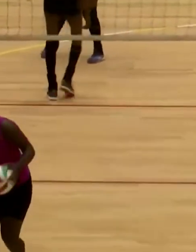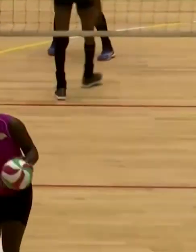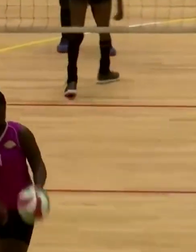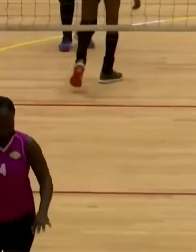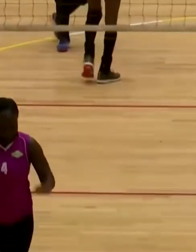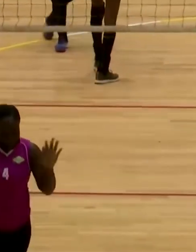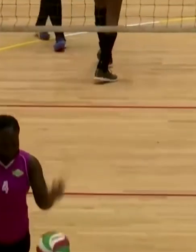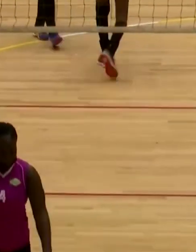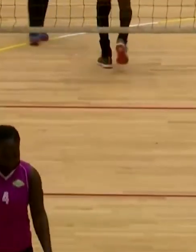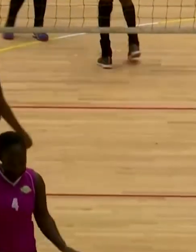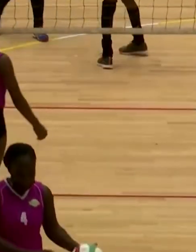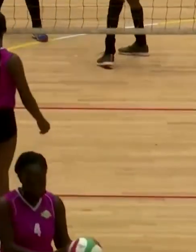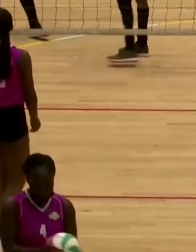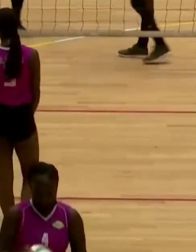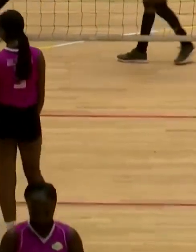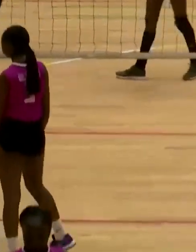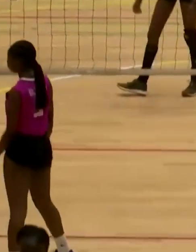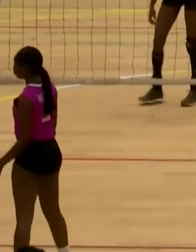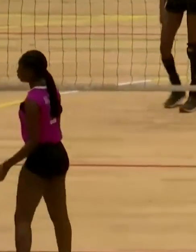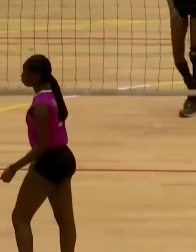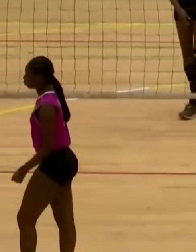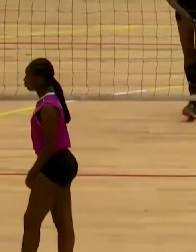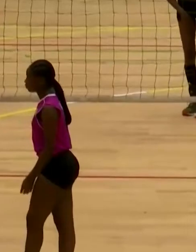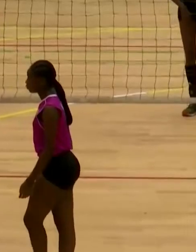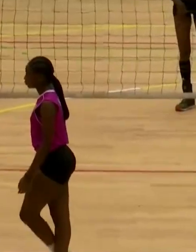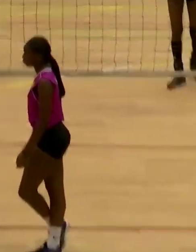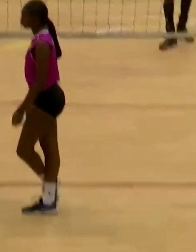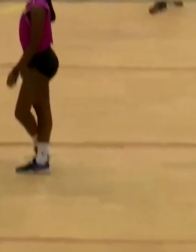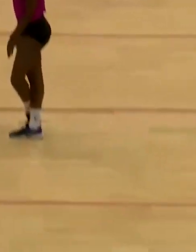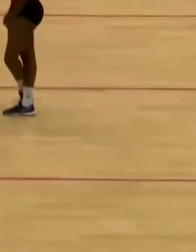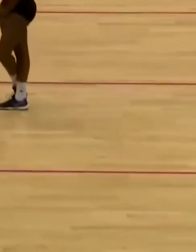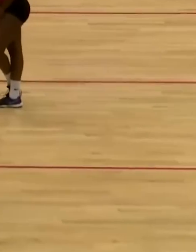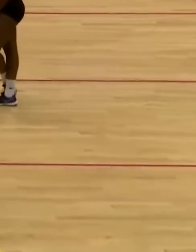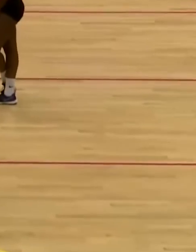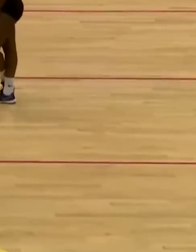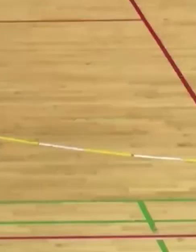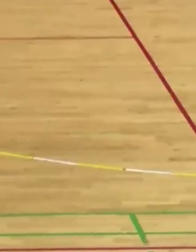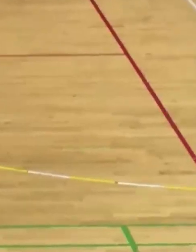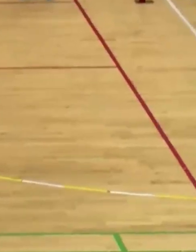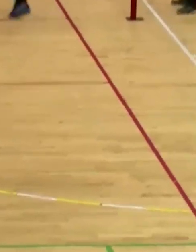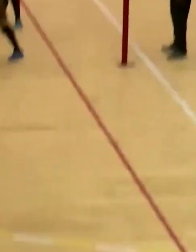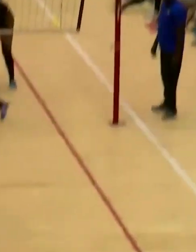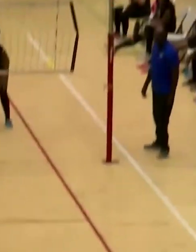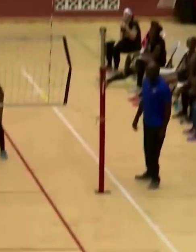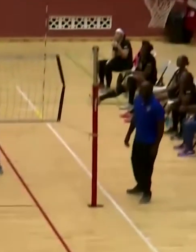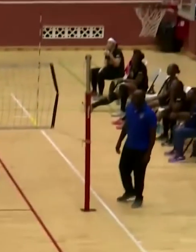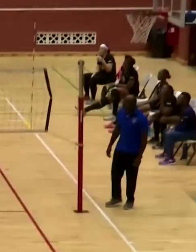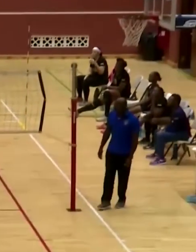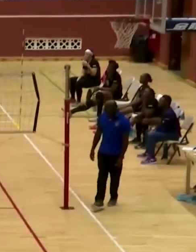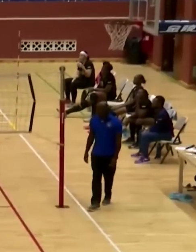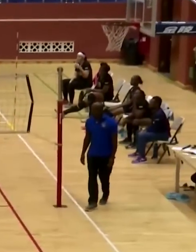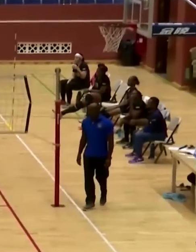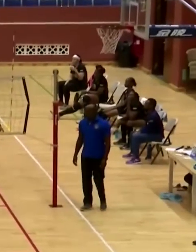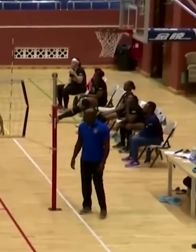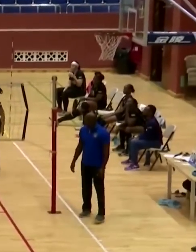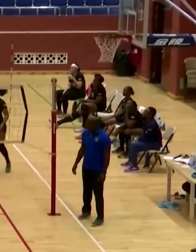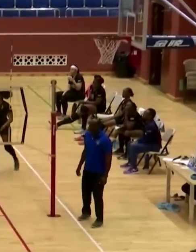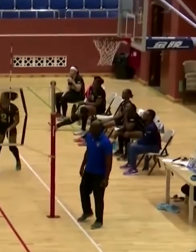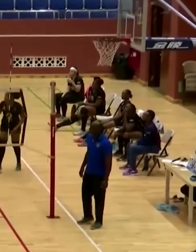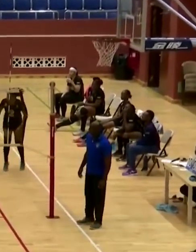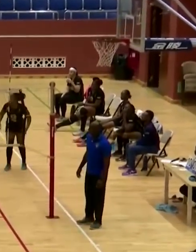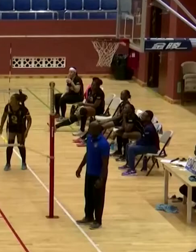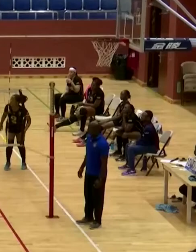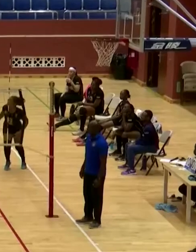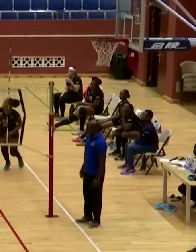court, as DVM takes the first set 27-25. Sherry-Ann Norris sets outside now for